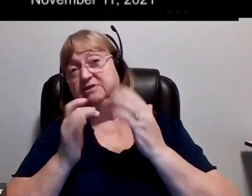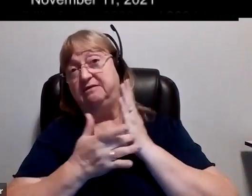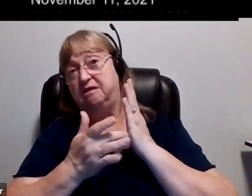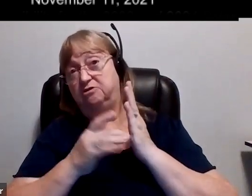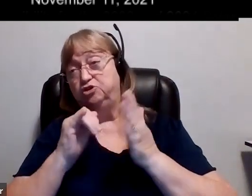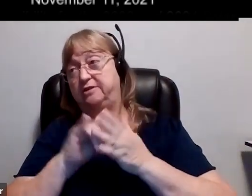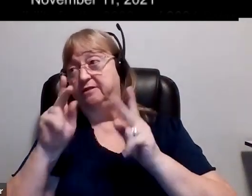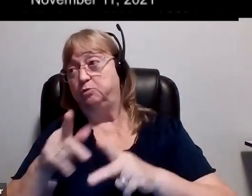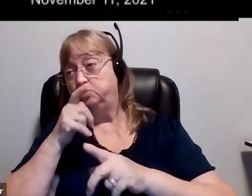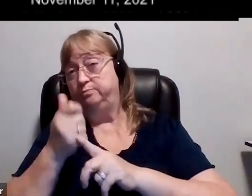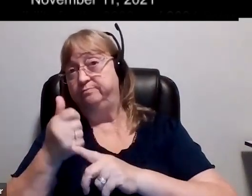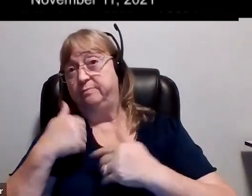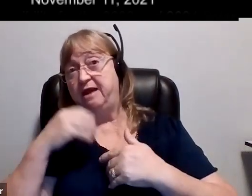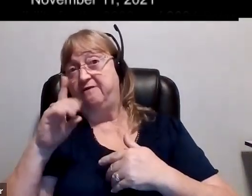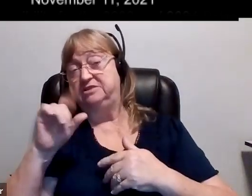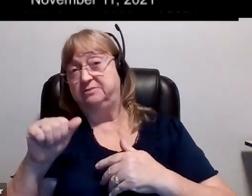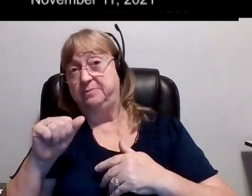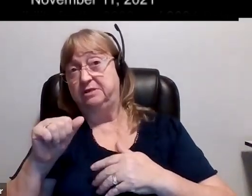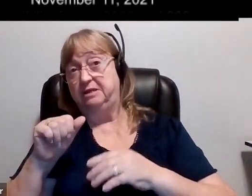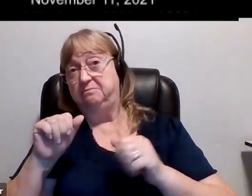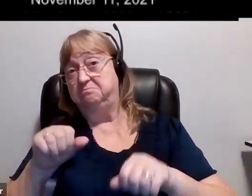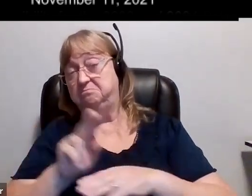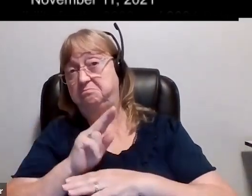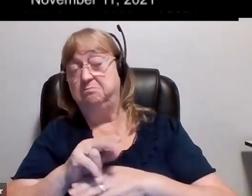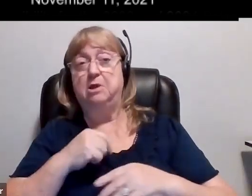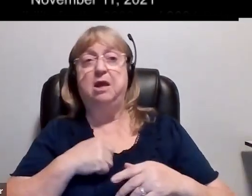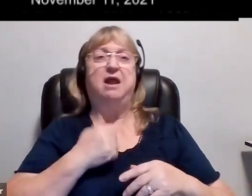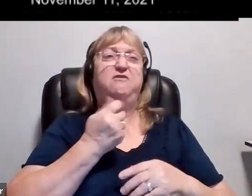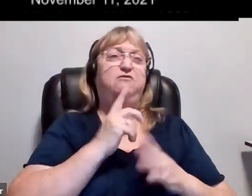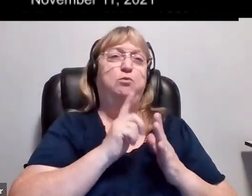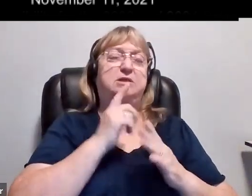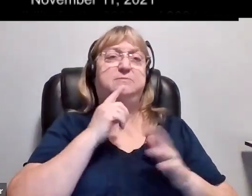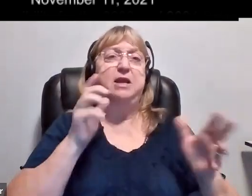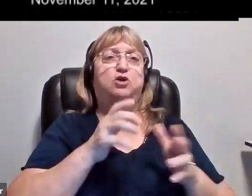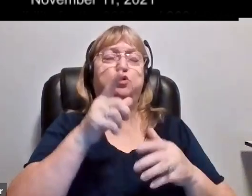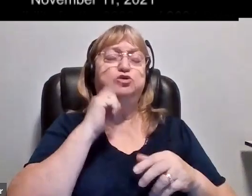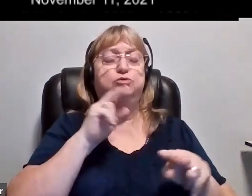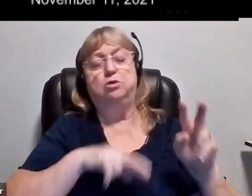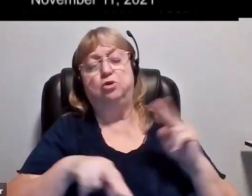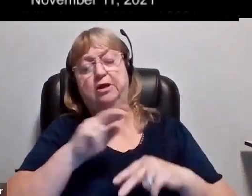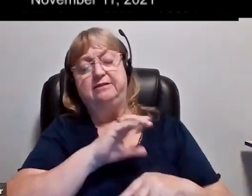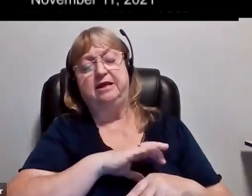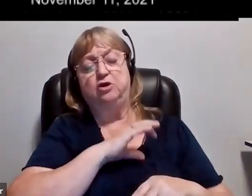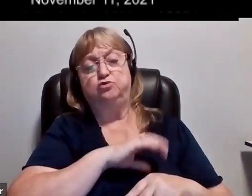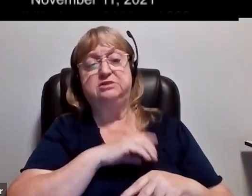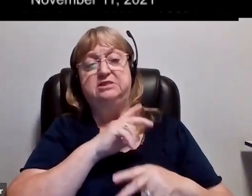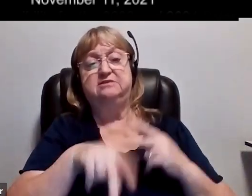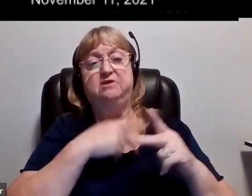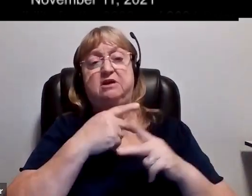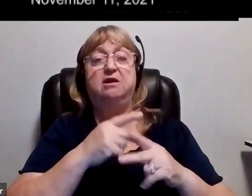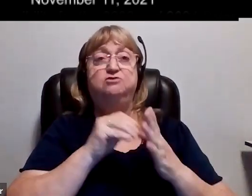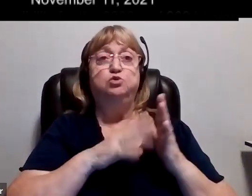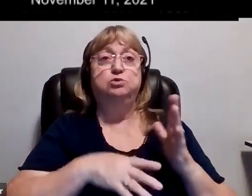using. I just have a few minutes here, but I always encourage people to look at the characteristics of the students that might be in their